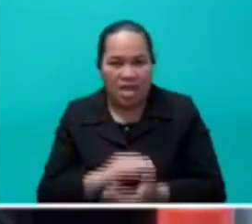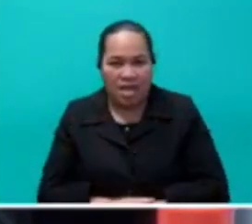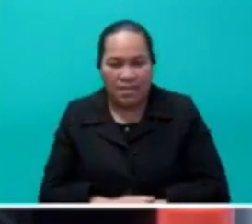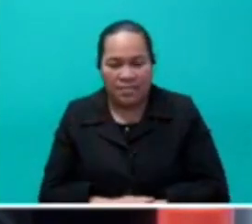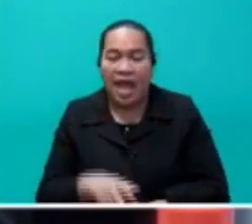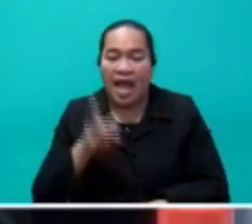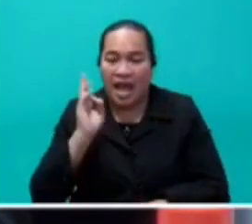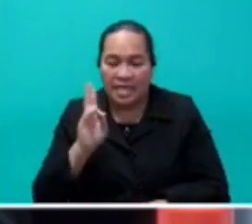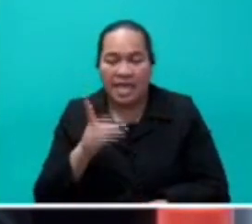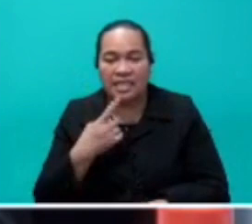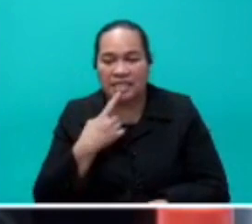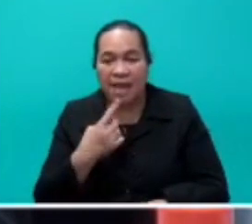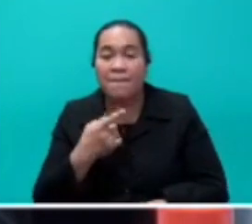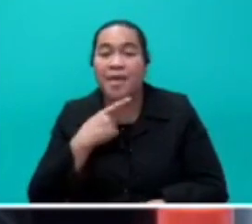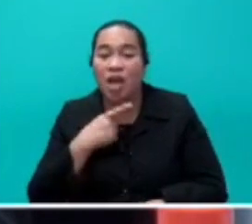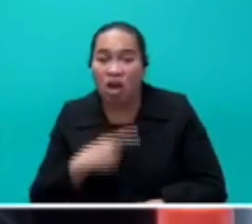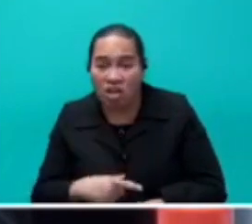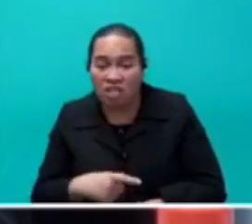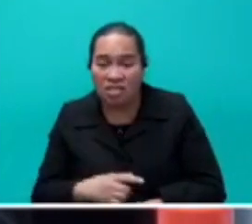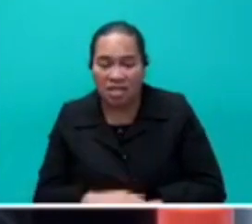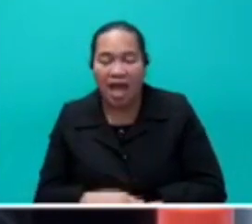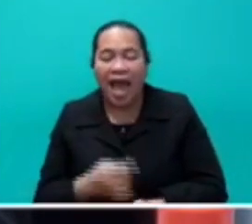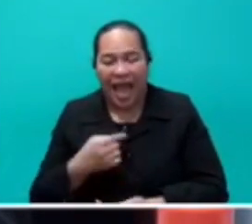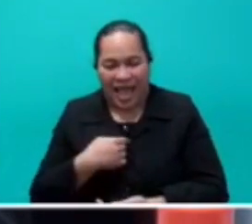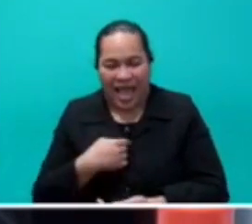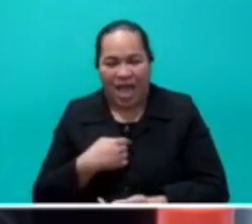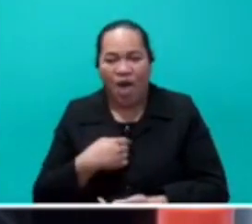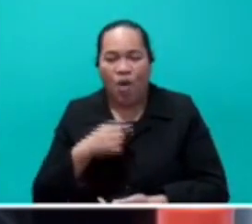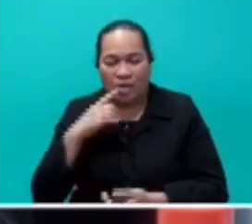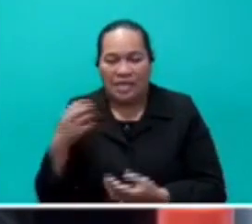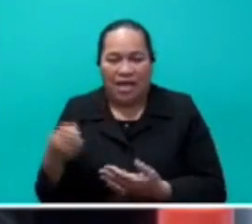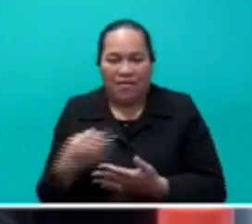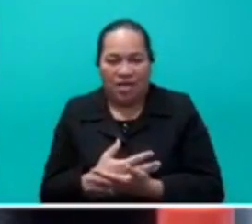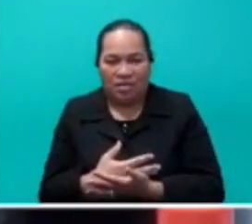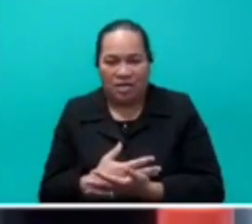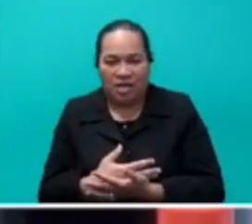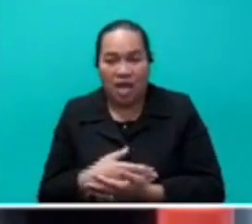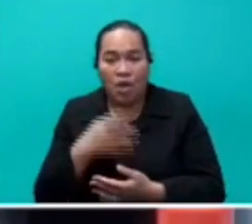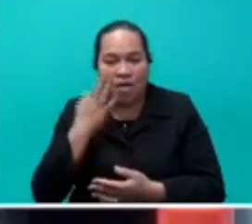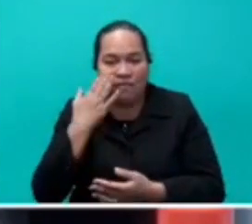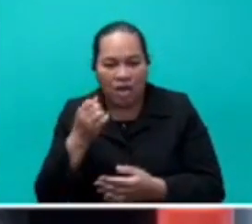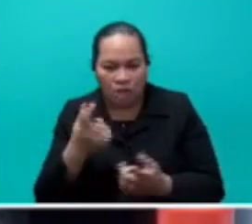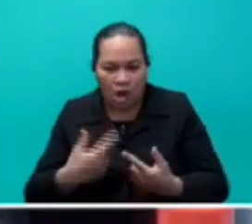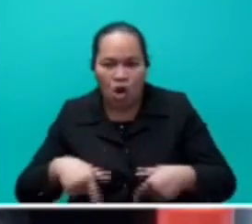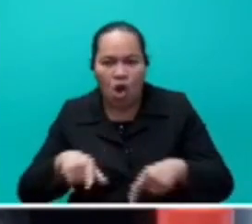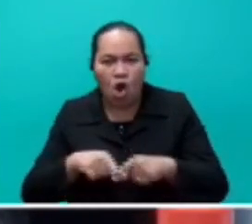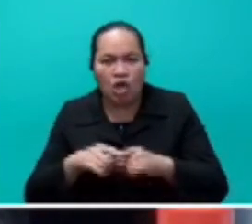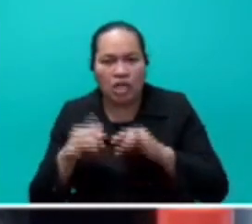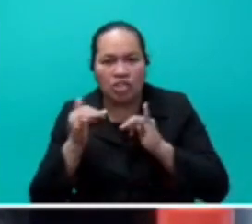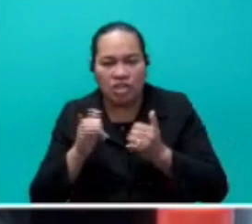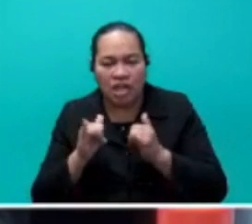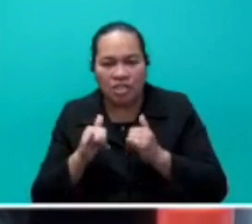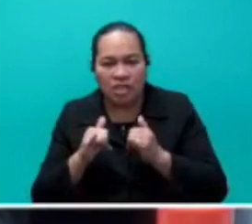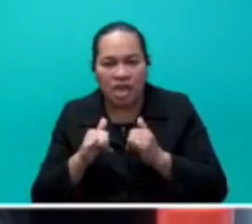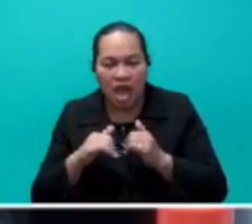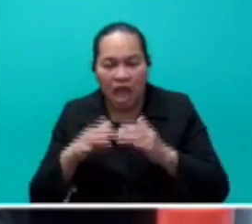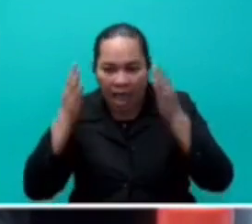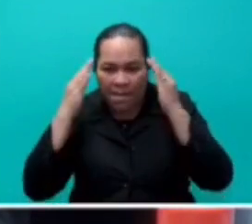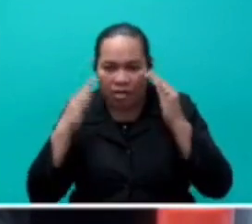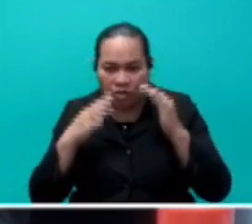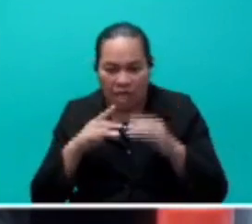say this because I'm one who was affected. We found out the local judges, magistrates,